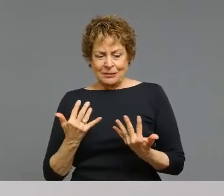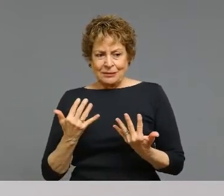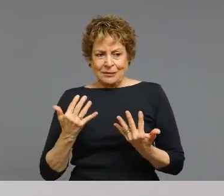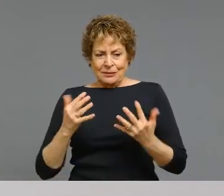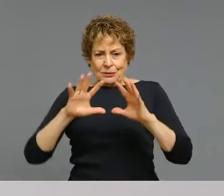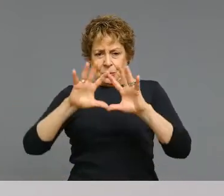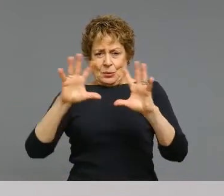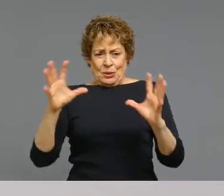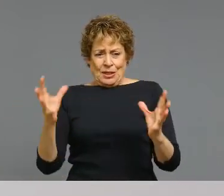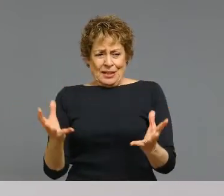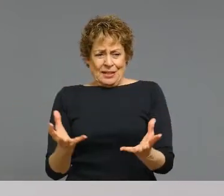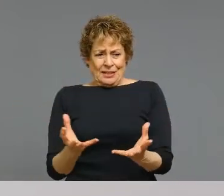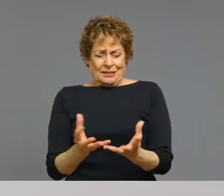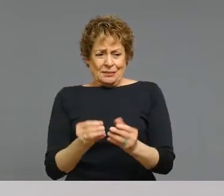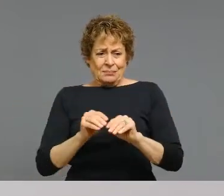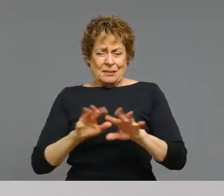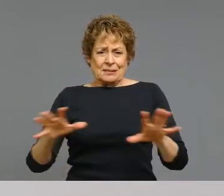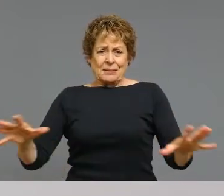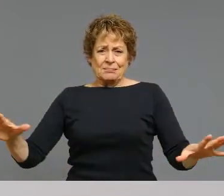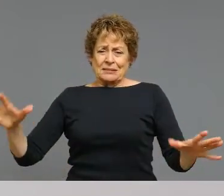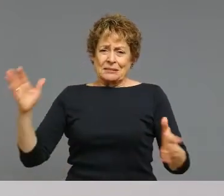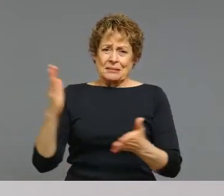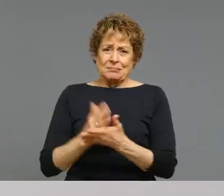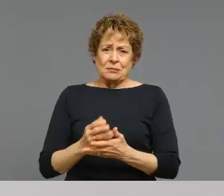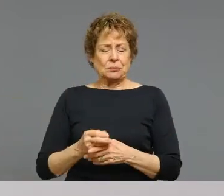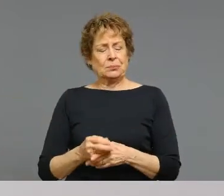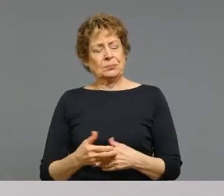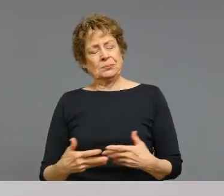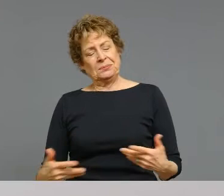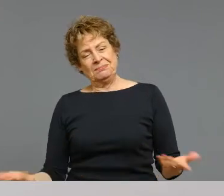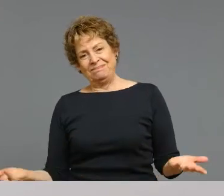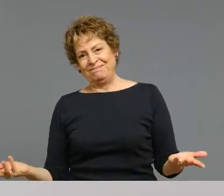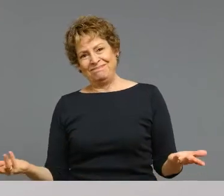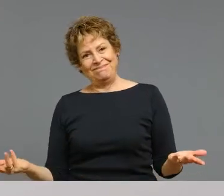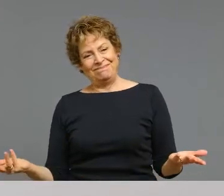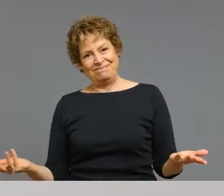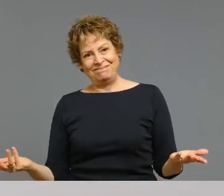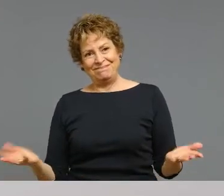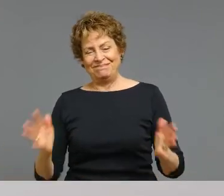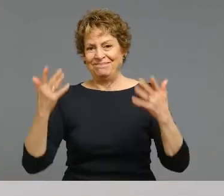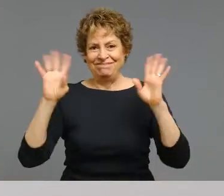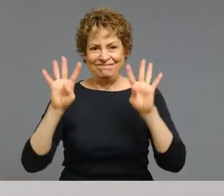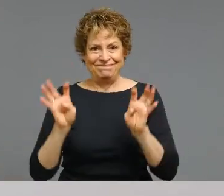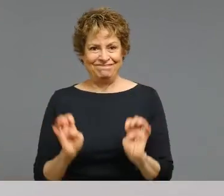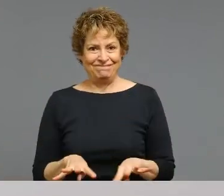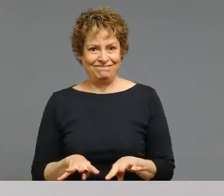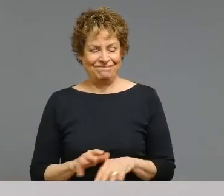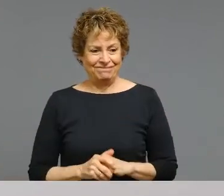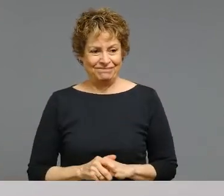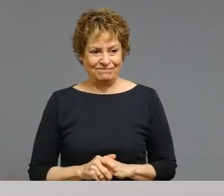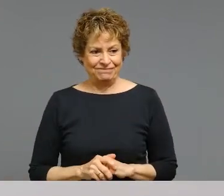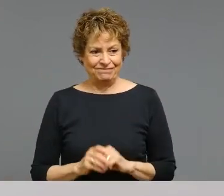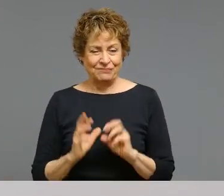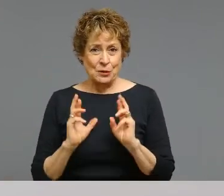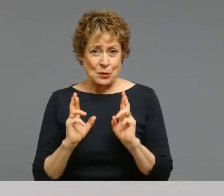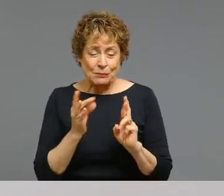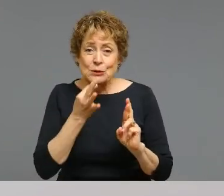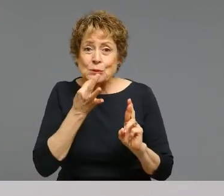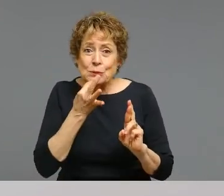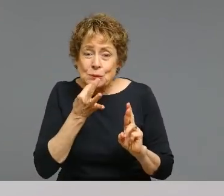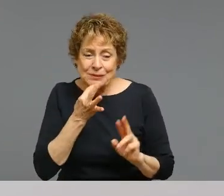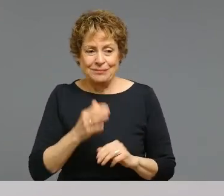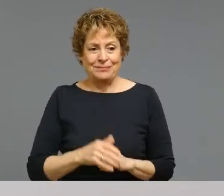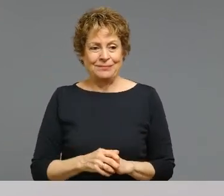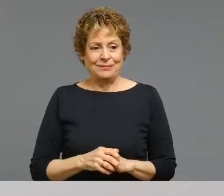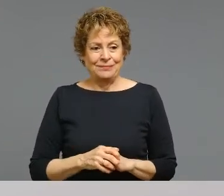ended. Good to know. Sooner rather than later, we hope. A couple other questions. Do you have an update on how the variants are affecting